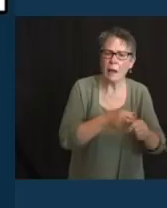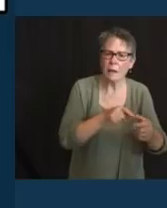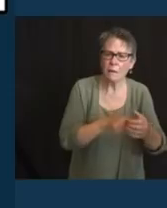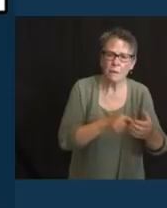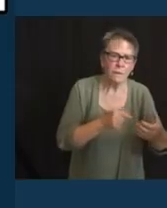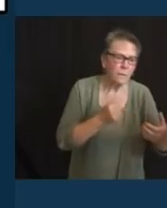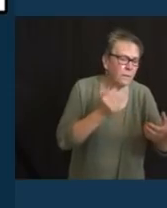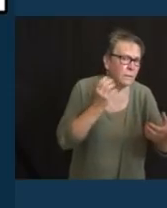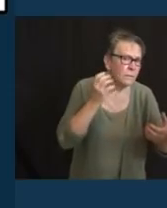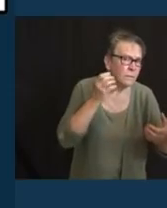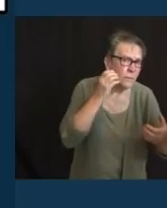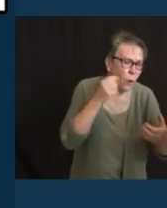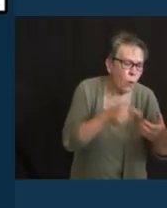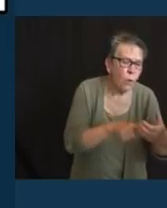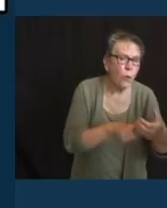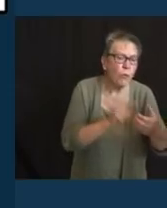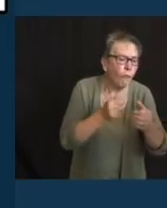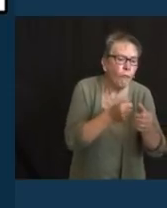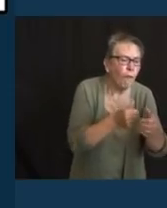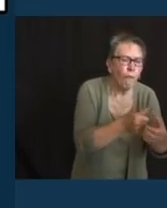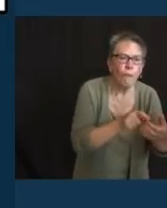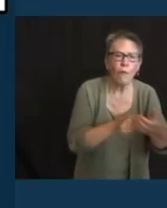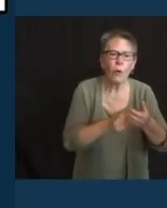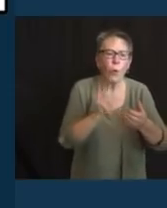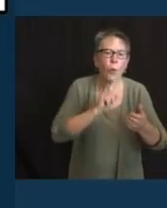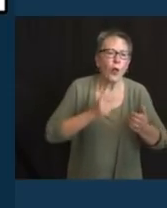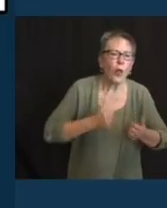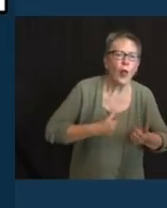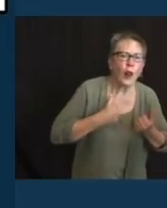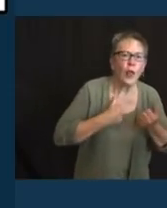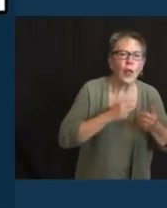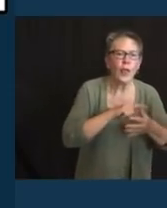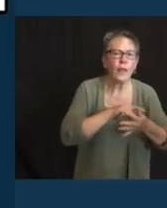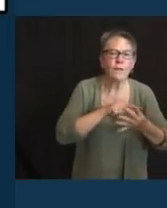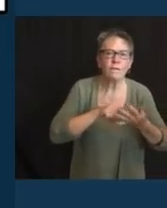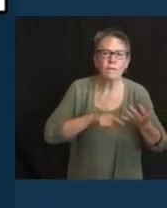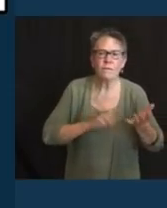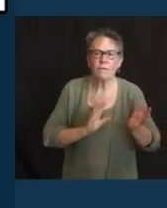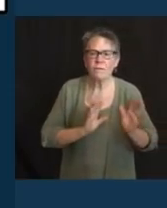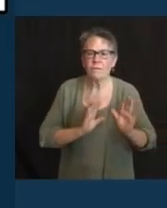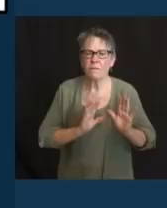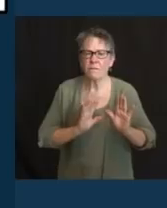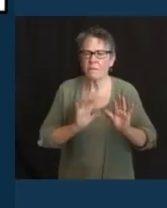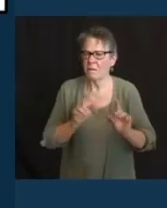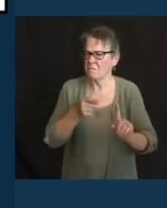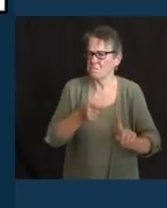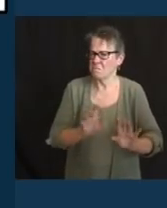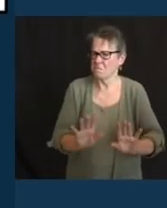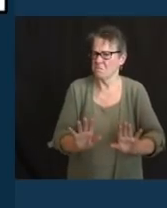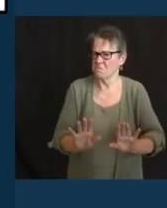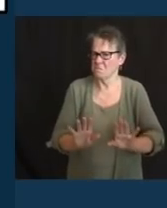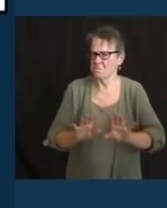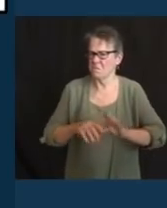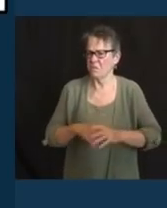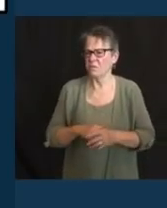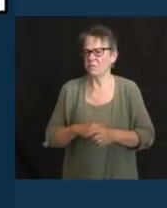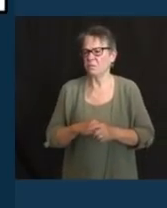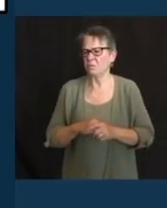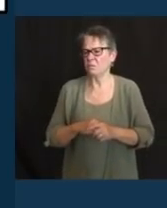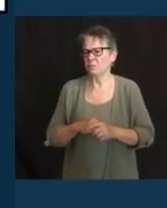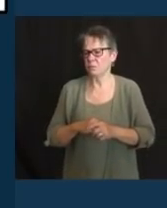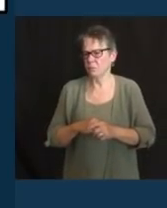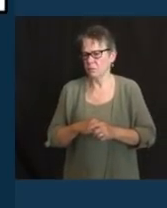Other consumer-facing smartphone apps are not contact tracing tools. They are what's known as, and I'm quoting, exposure notification